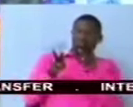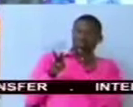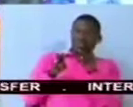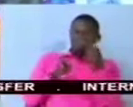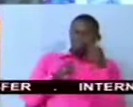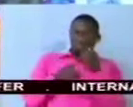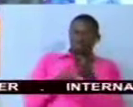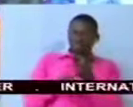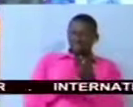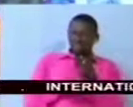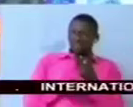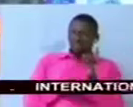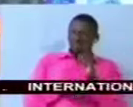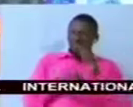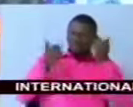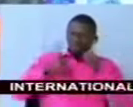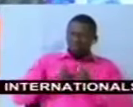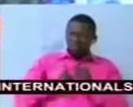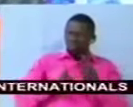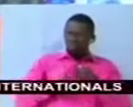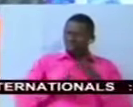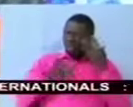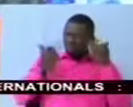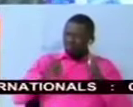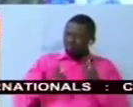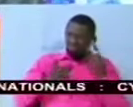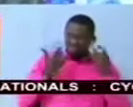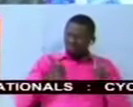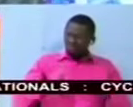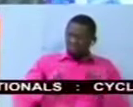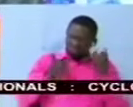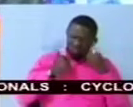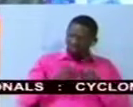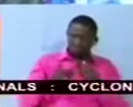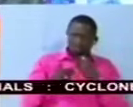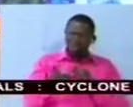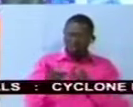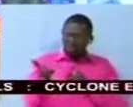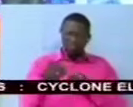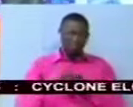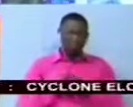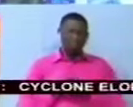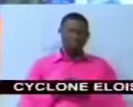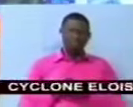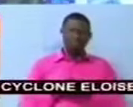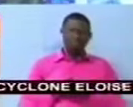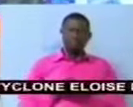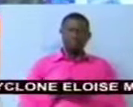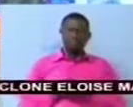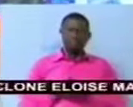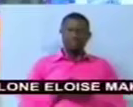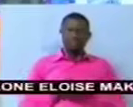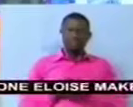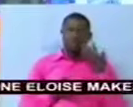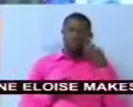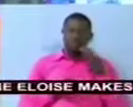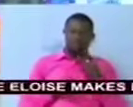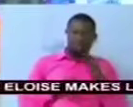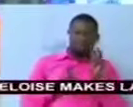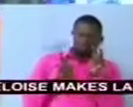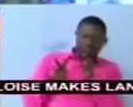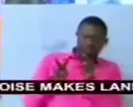ak lanako wara dal. They were all focused on what happened to that man. Biñ ñeké di sét koku. When they